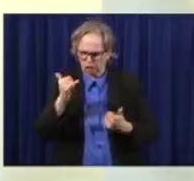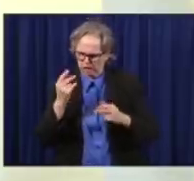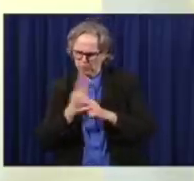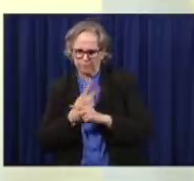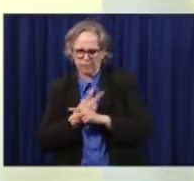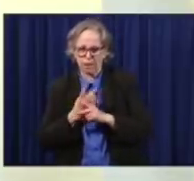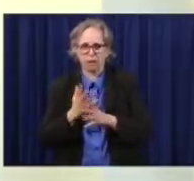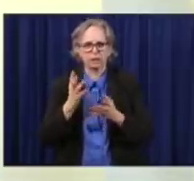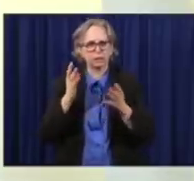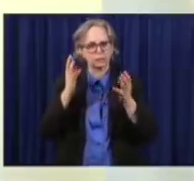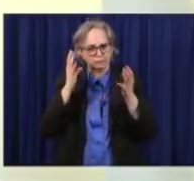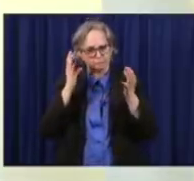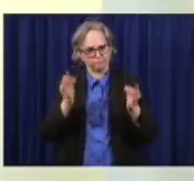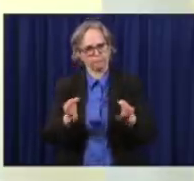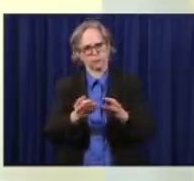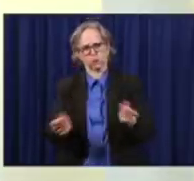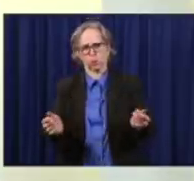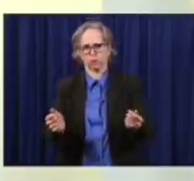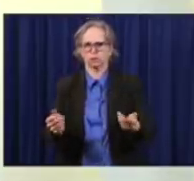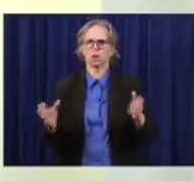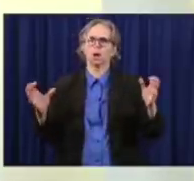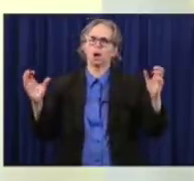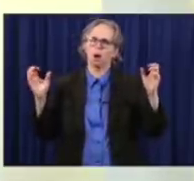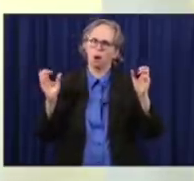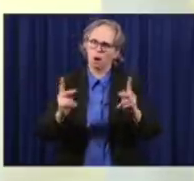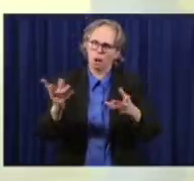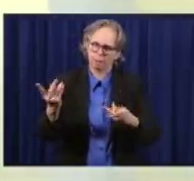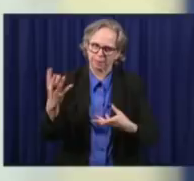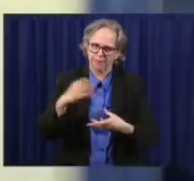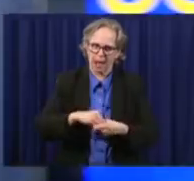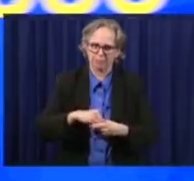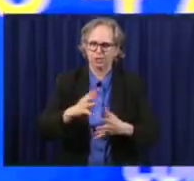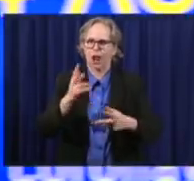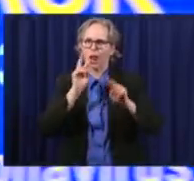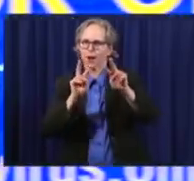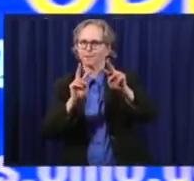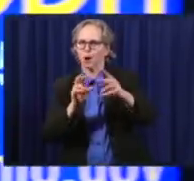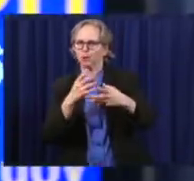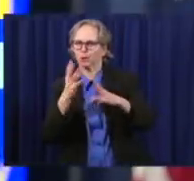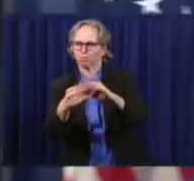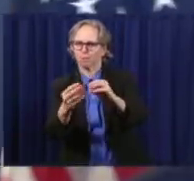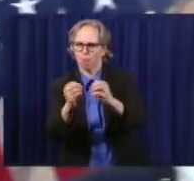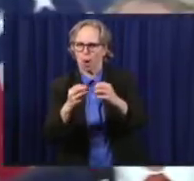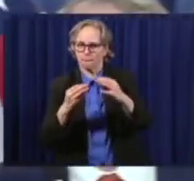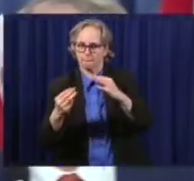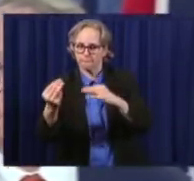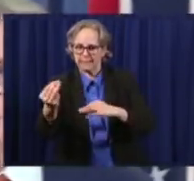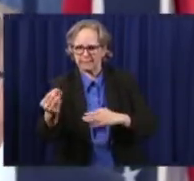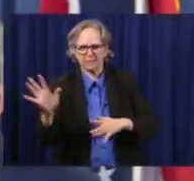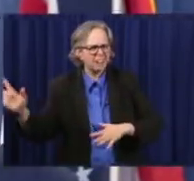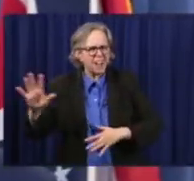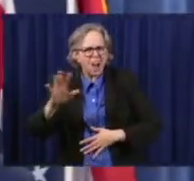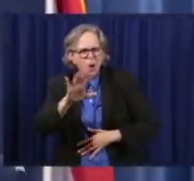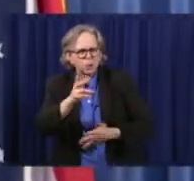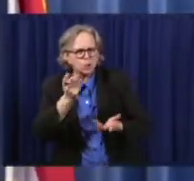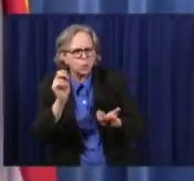providing input. So we look forward to sharing that on Monday. Pharmacies being,